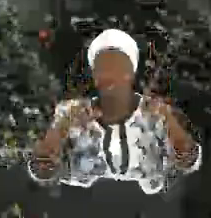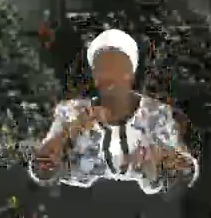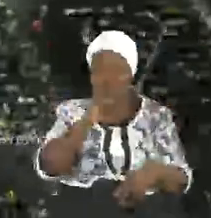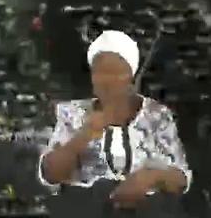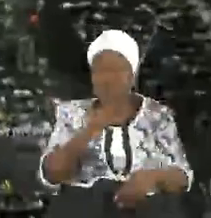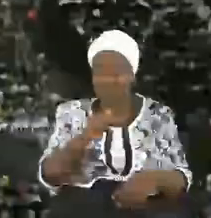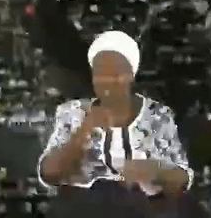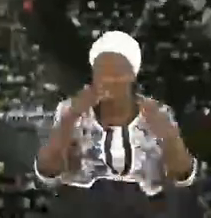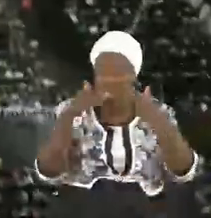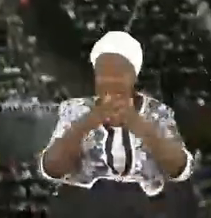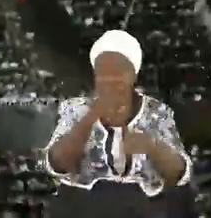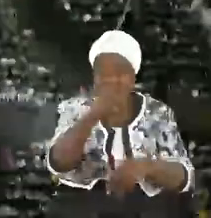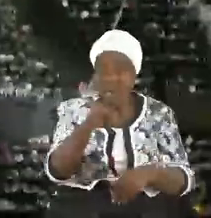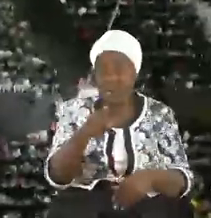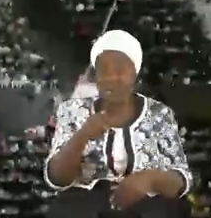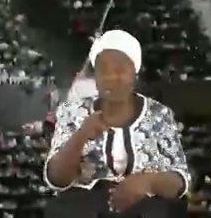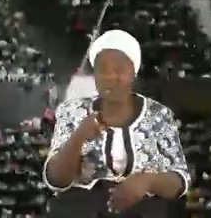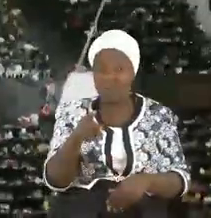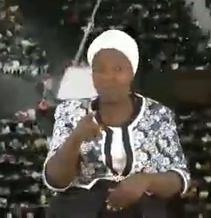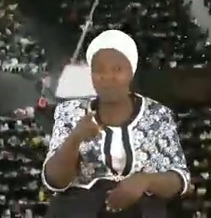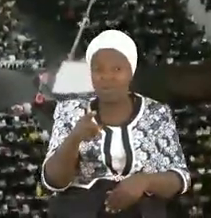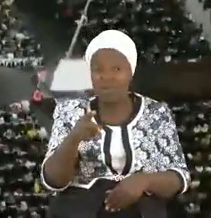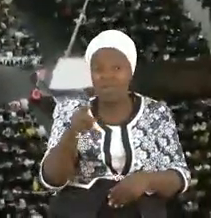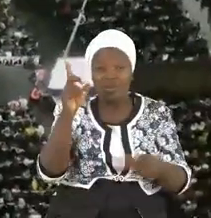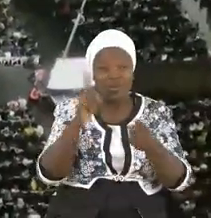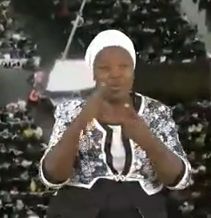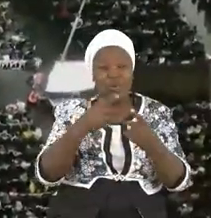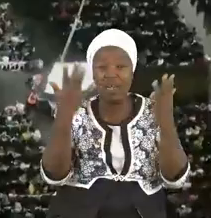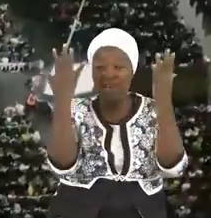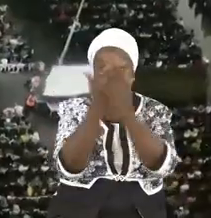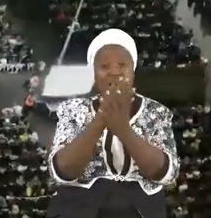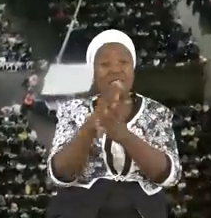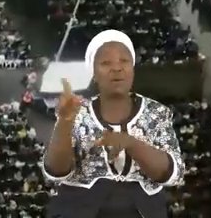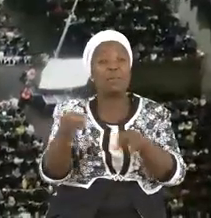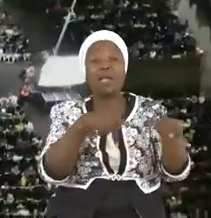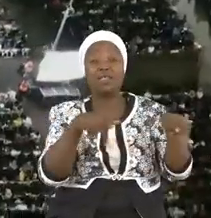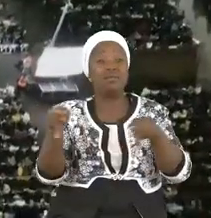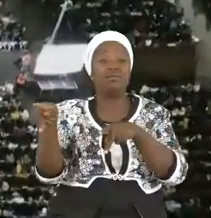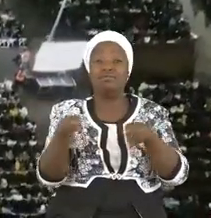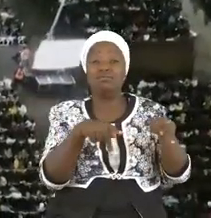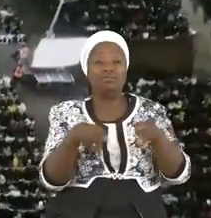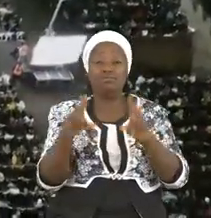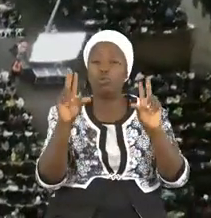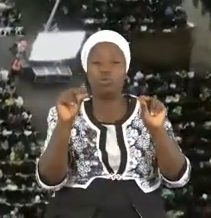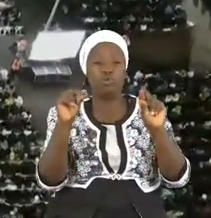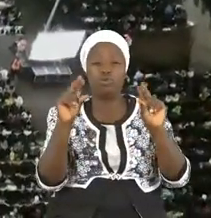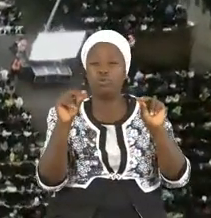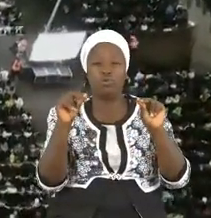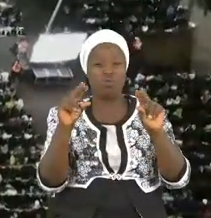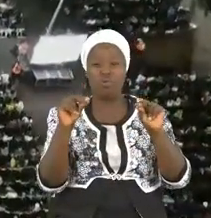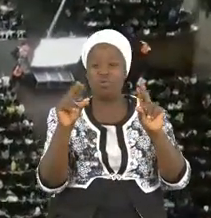you to a nightclub. No, he doesn't do that. He will not lead